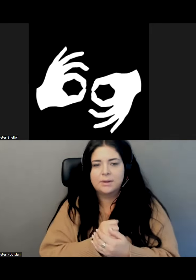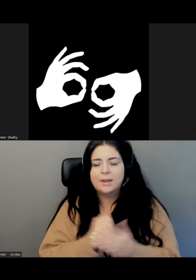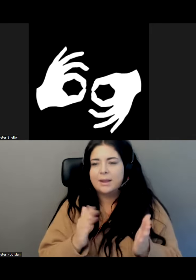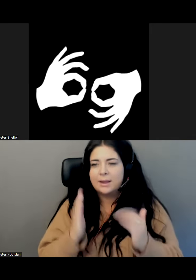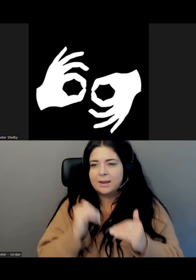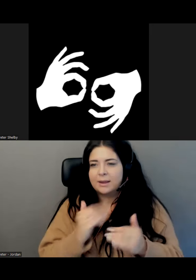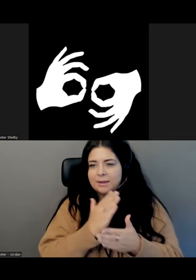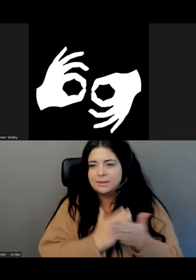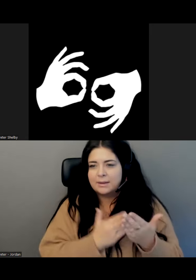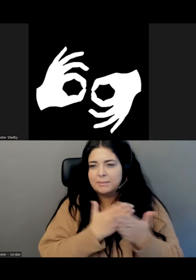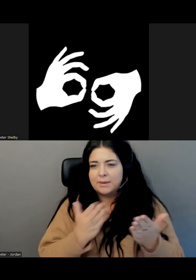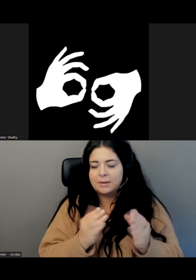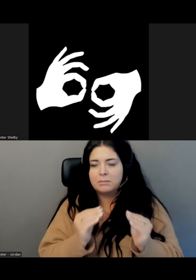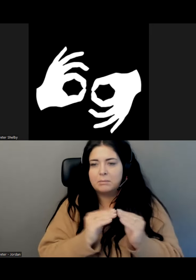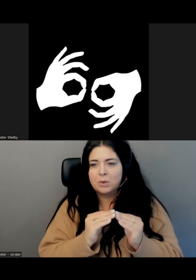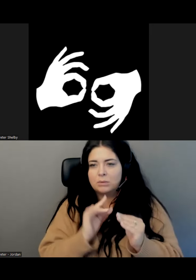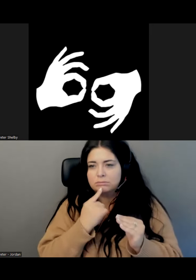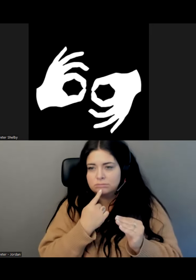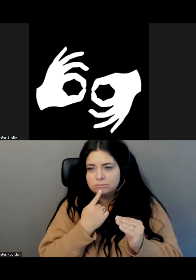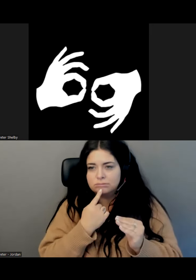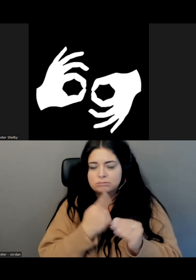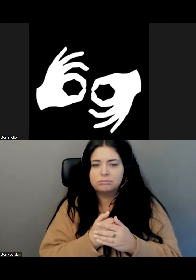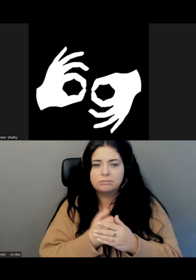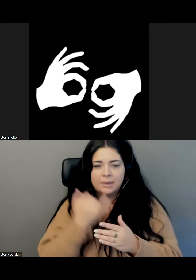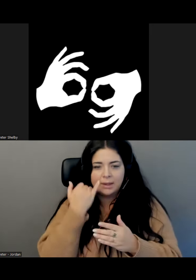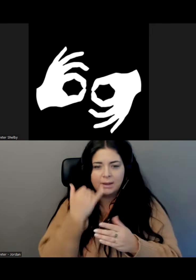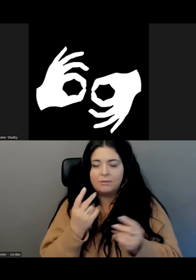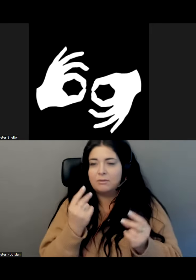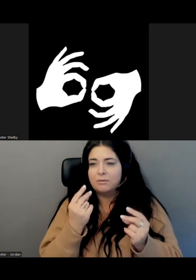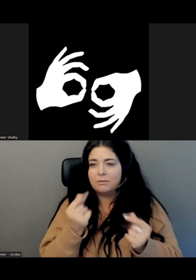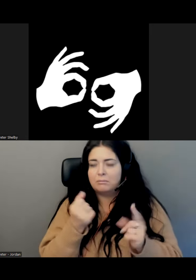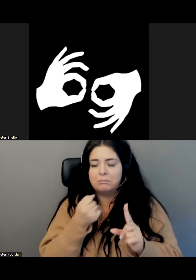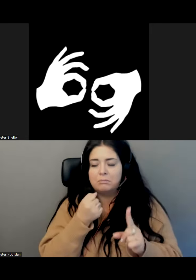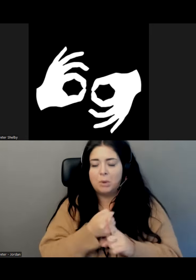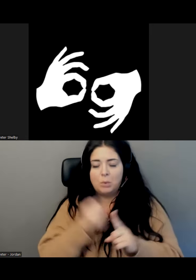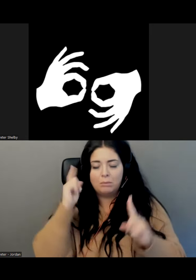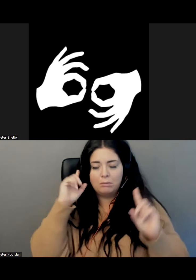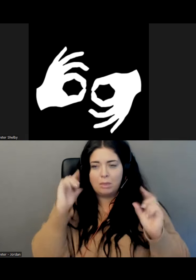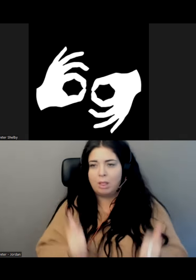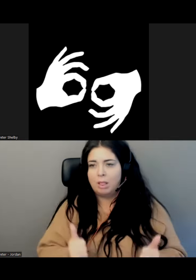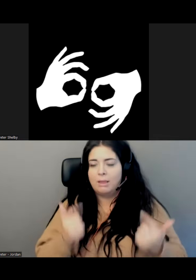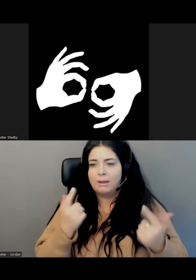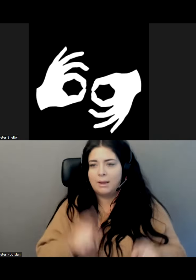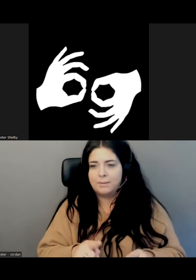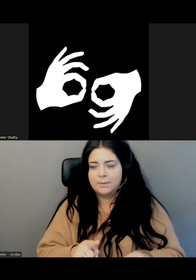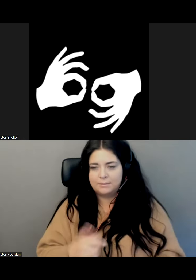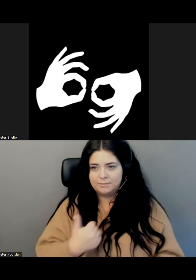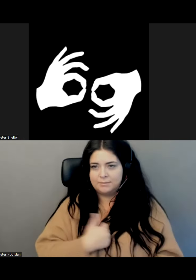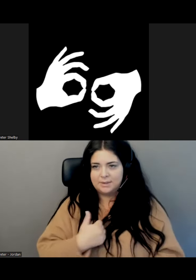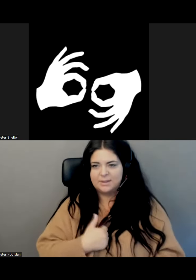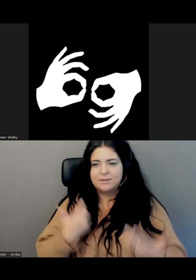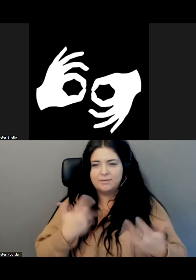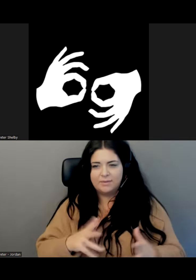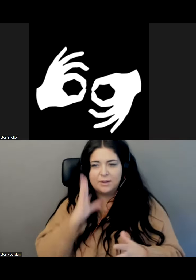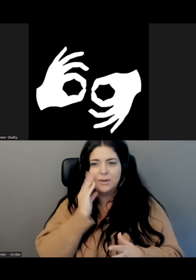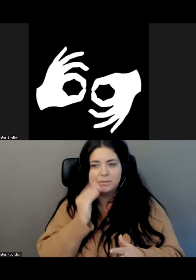urgently. Particularly if it was a sudden loss of hearing. I experienced this myself, actually, so